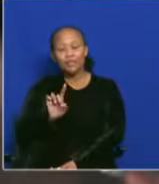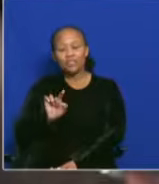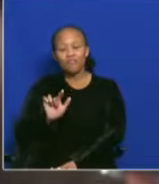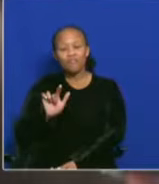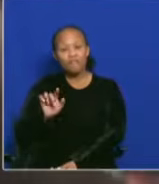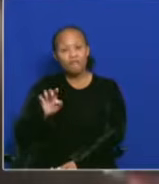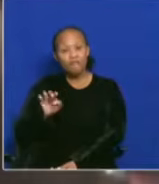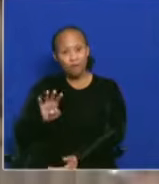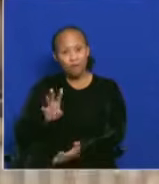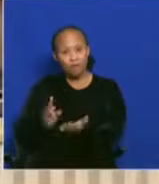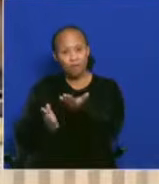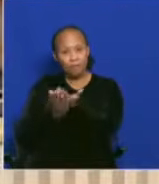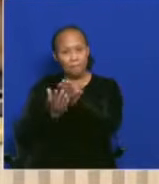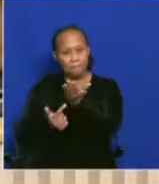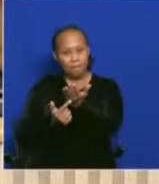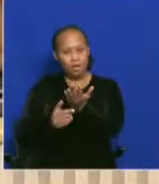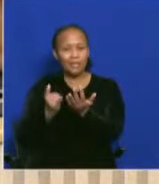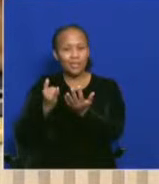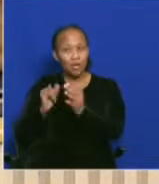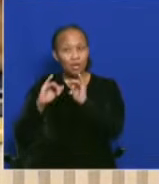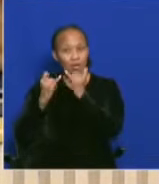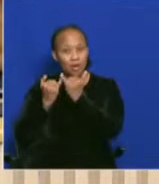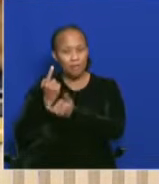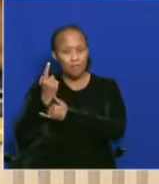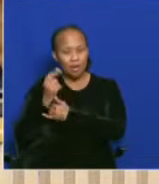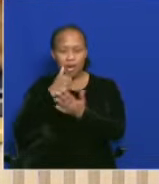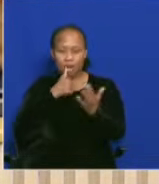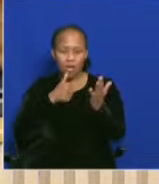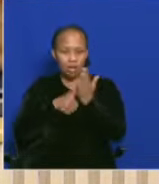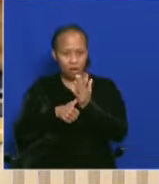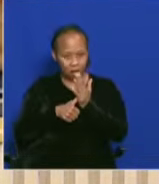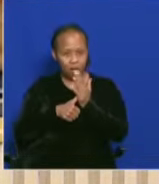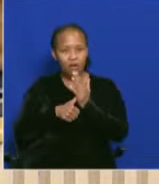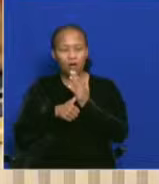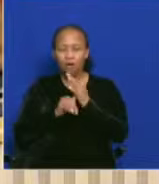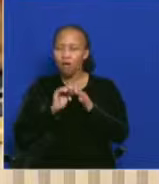the Siberia letter to Accountant General.